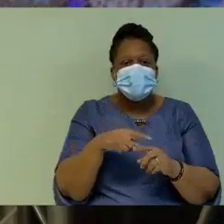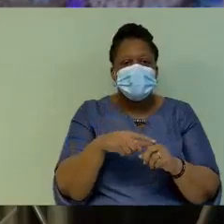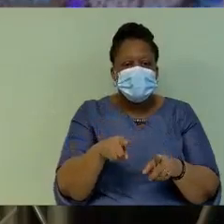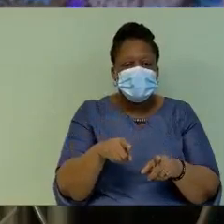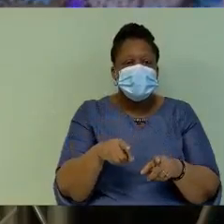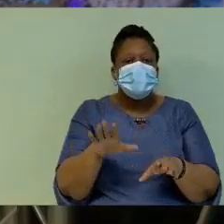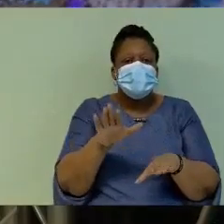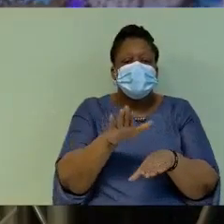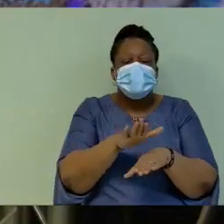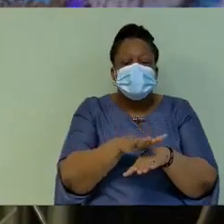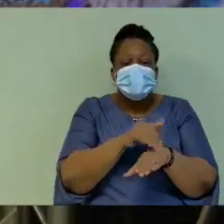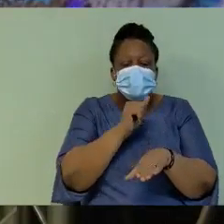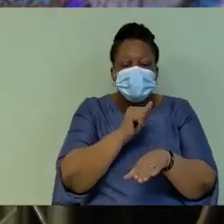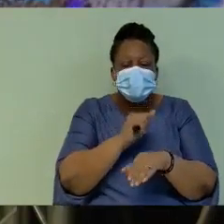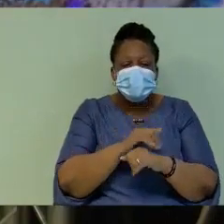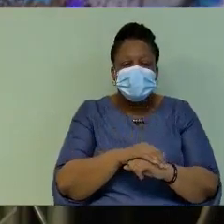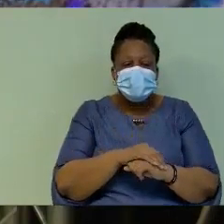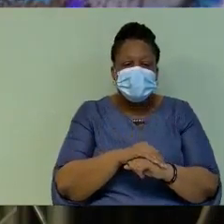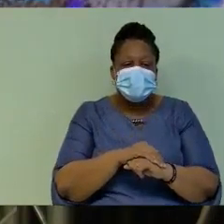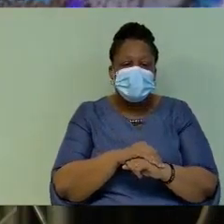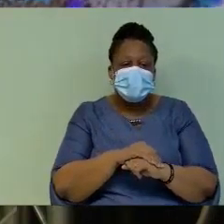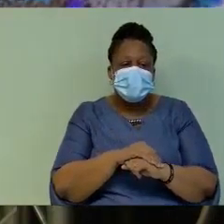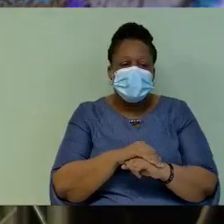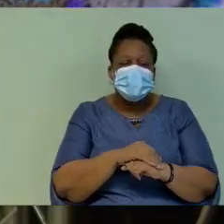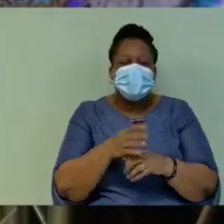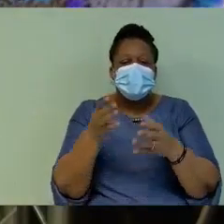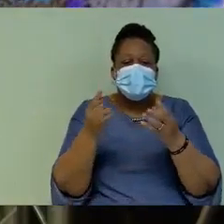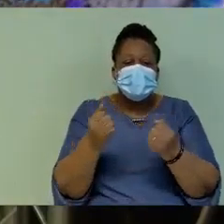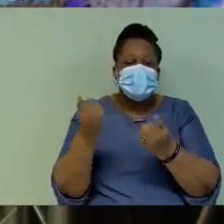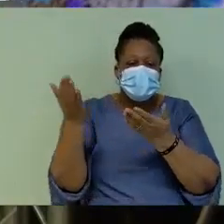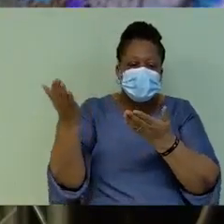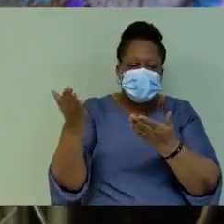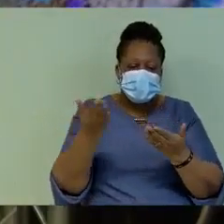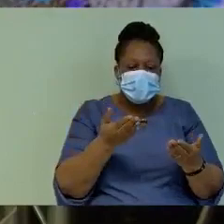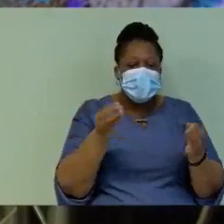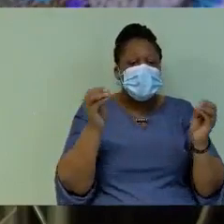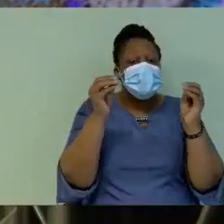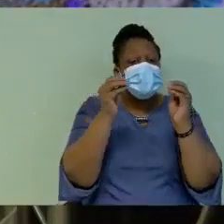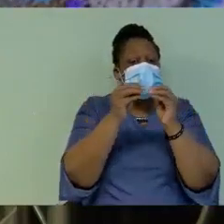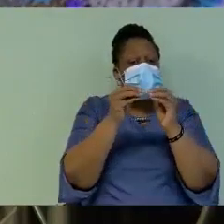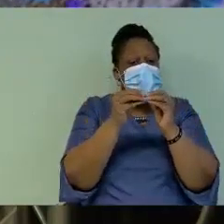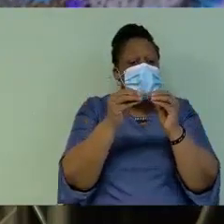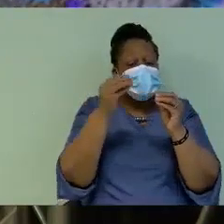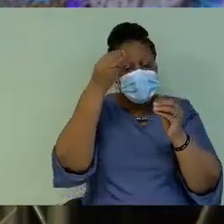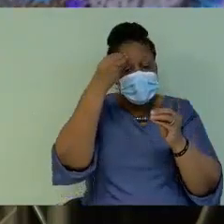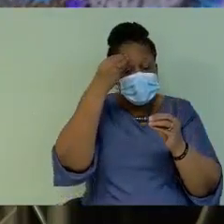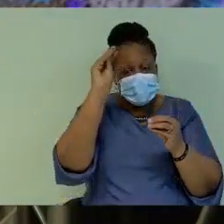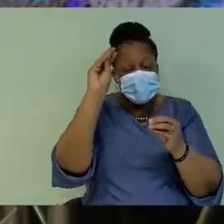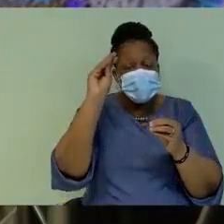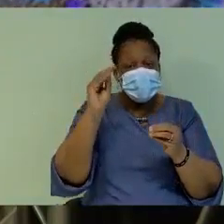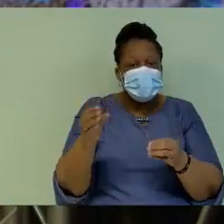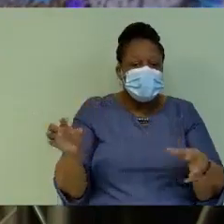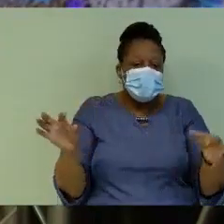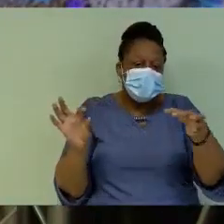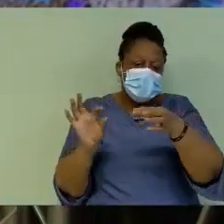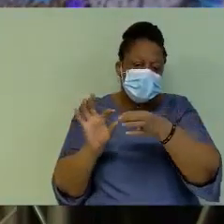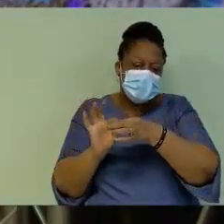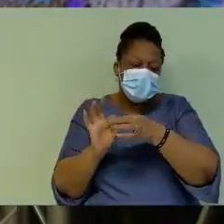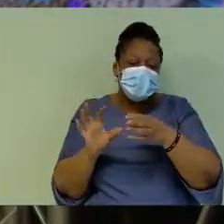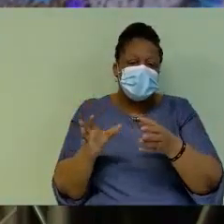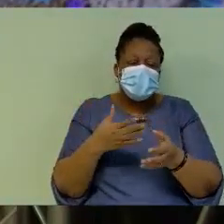vocation. And we also invite more men to join the nursing